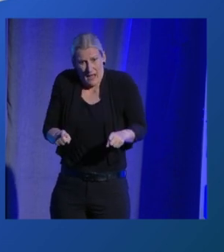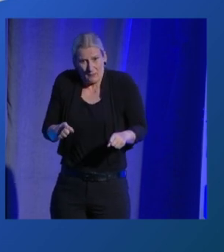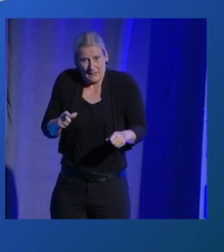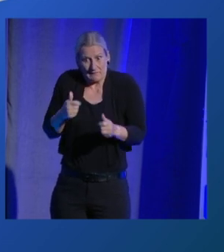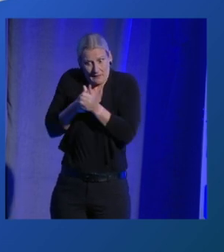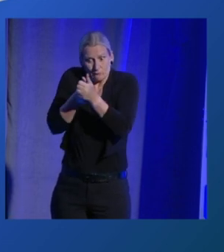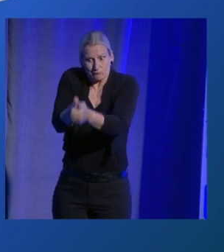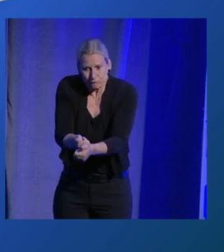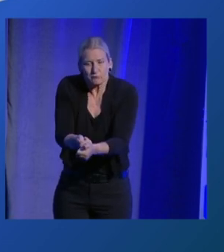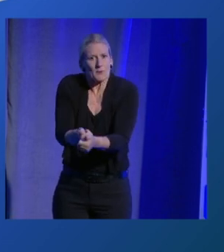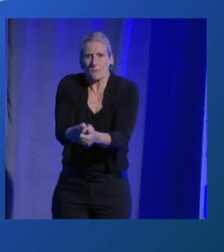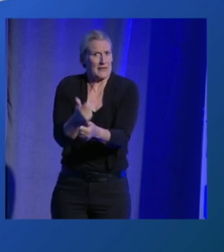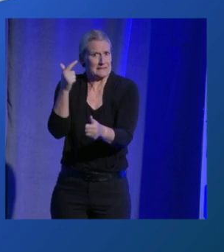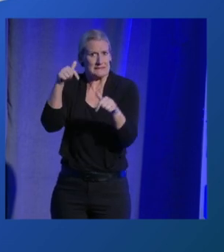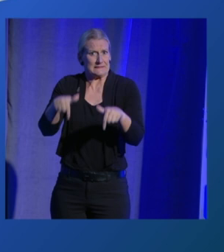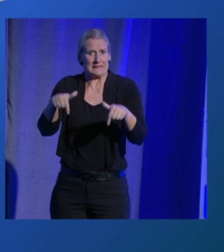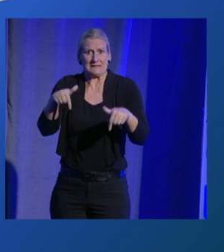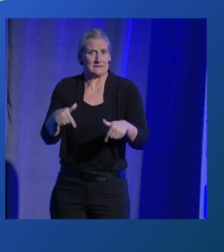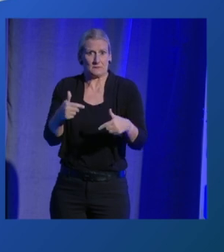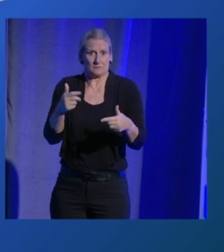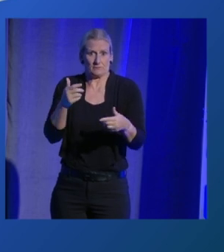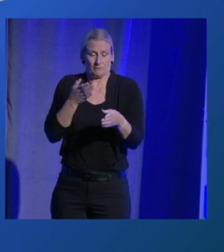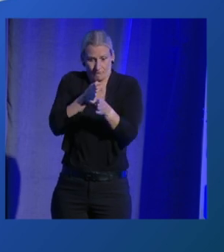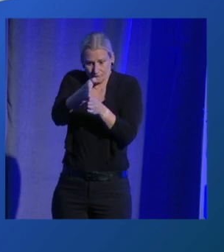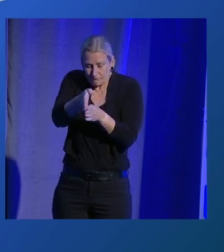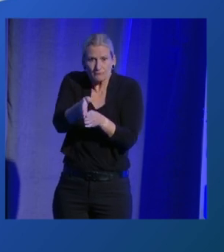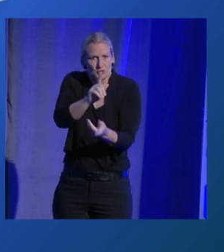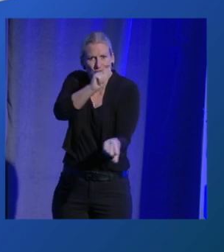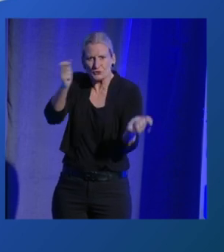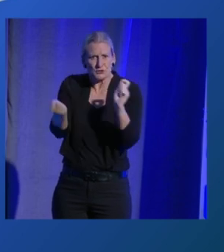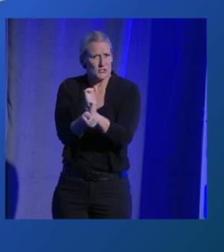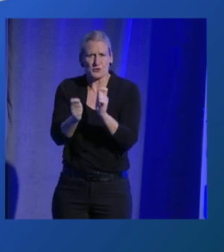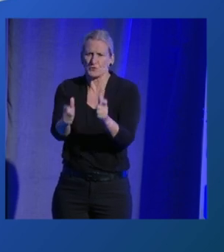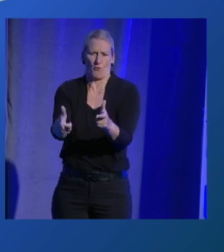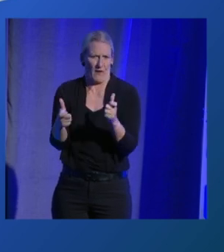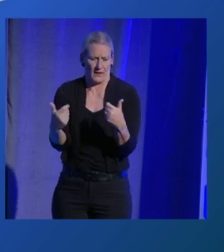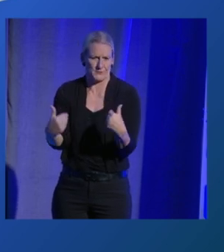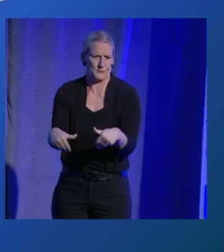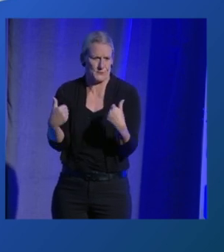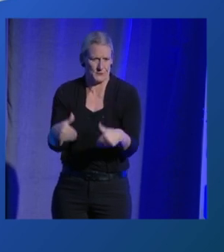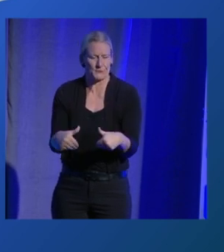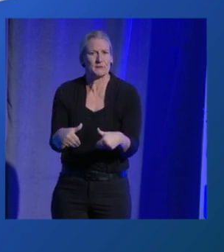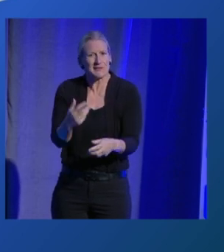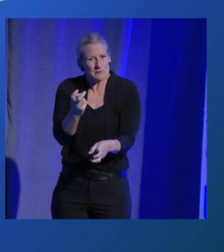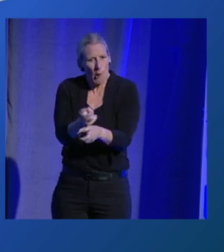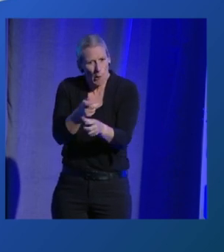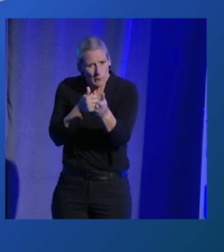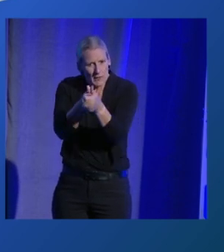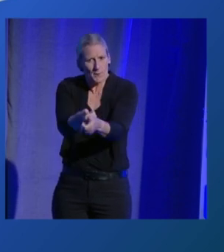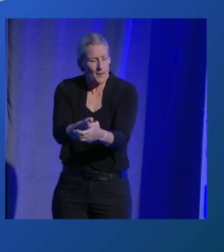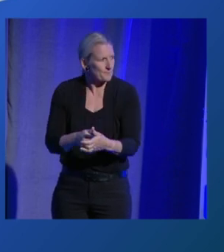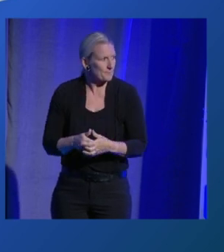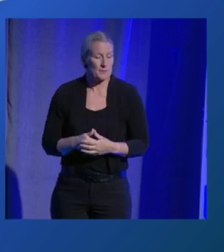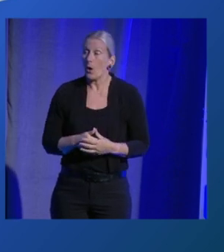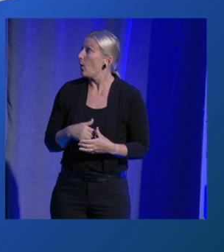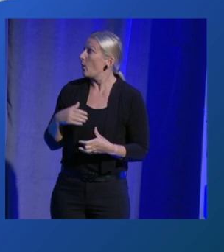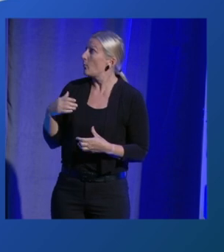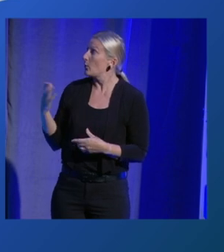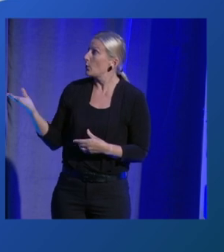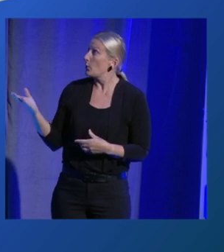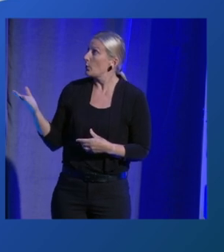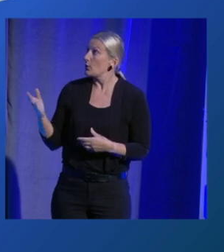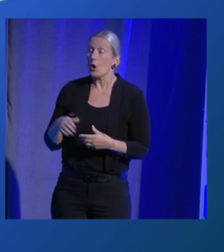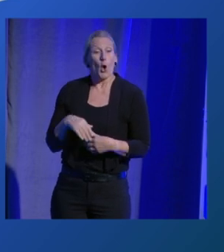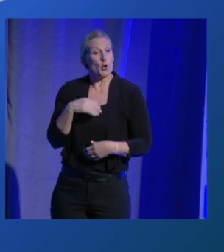market so with at that oh I would encourage you to uh take a look this are two of the latest initiatives